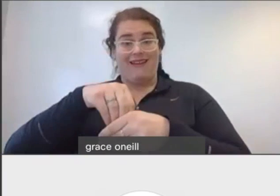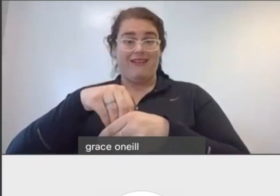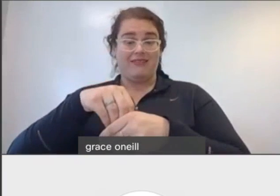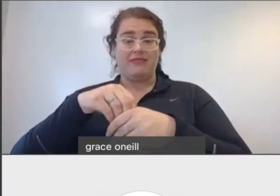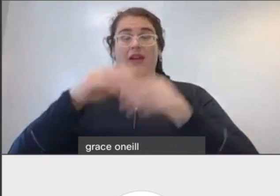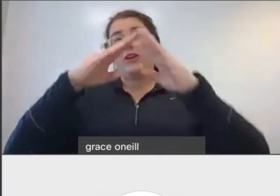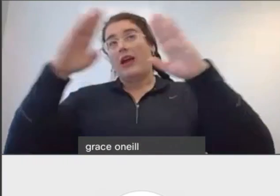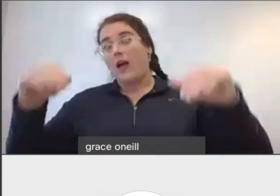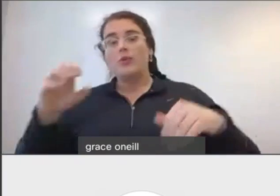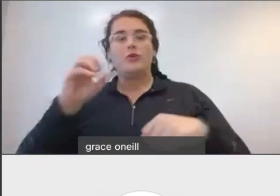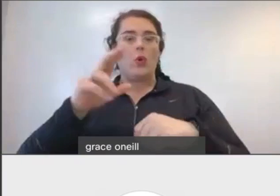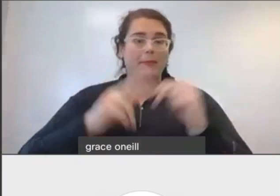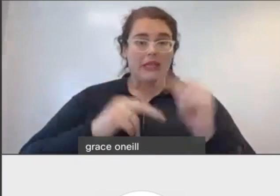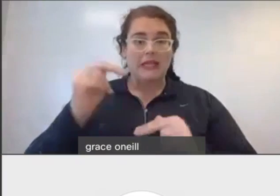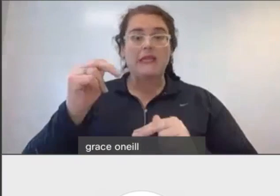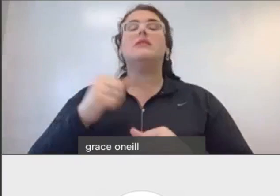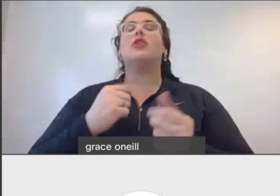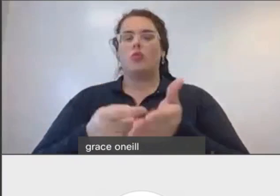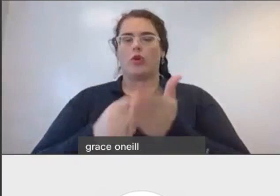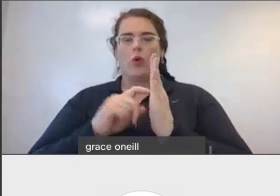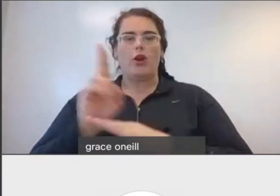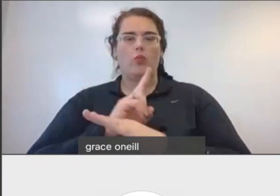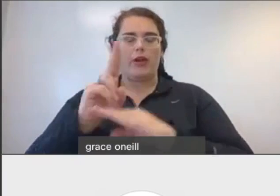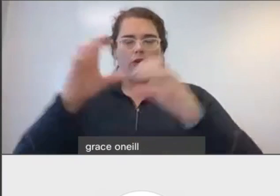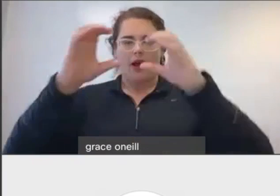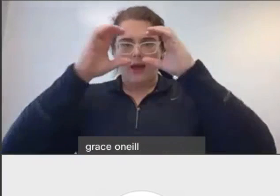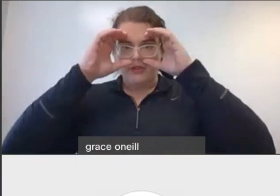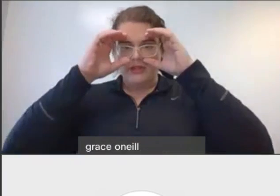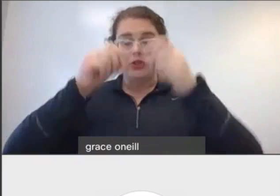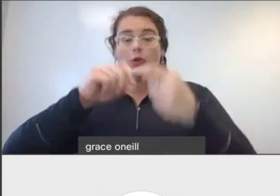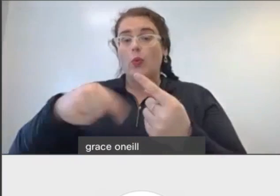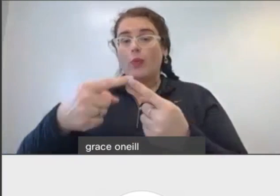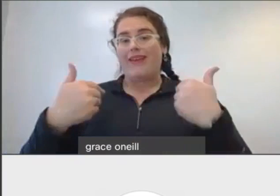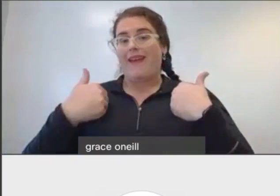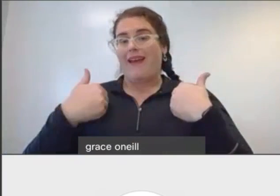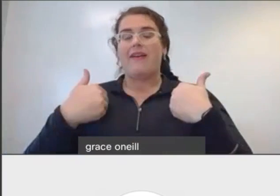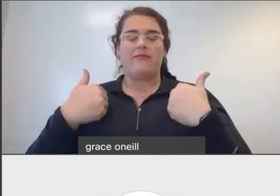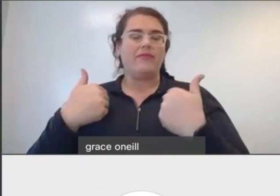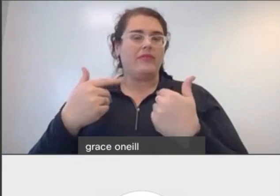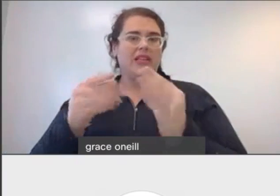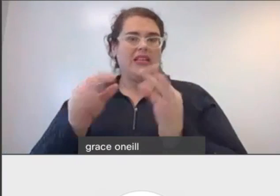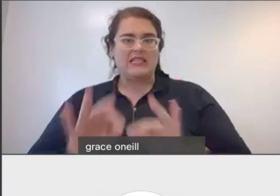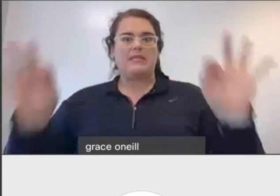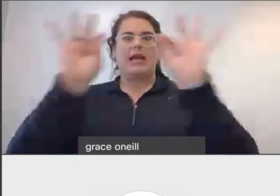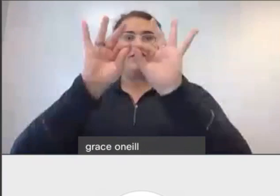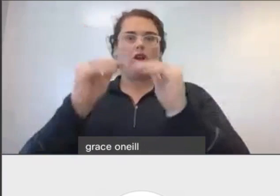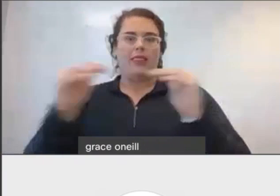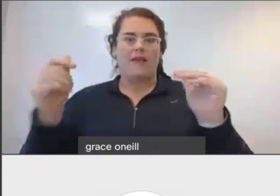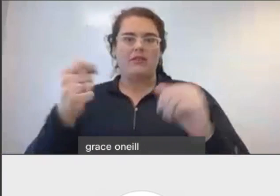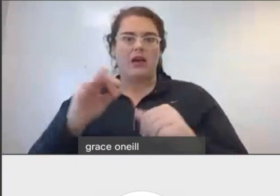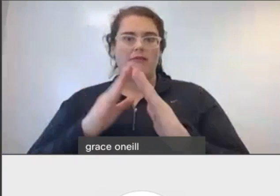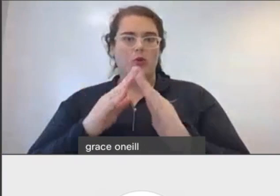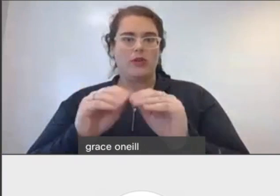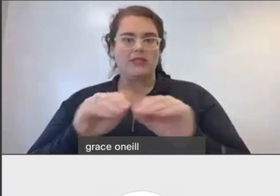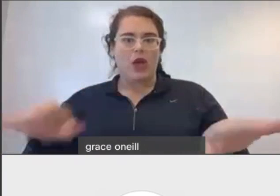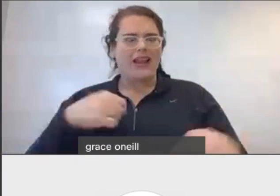eye protection while DC is in substantial or high levels of community spread. I believe that I did